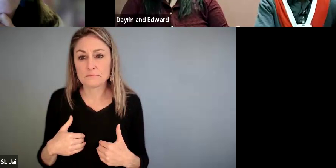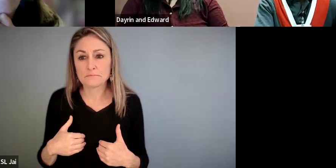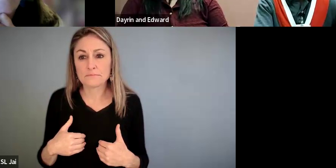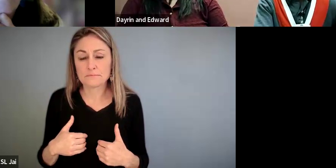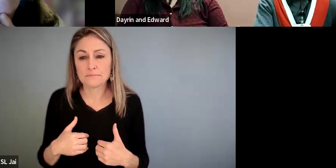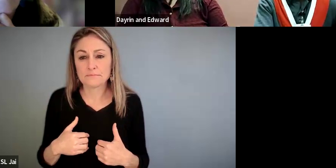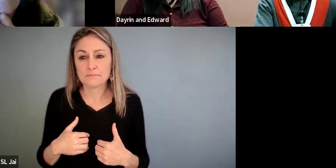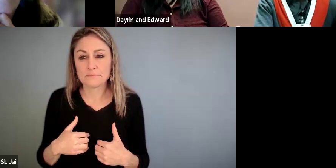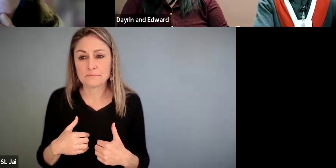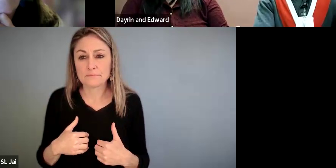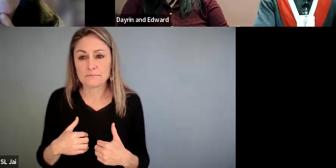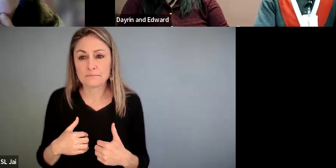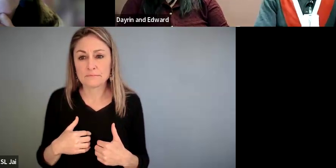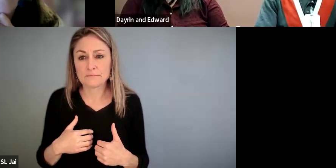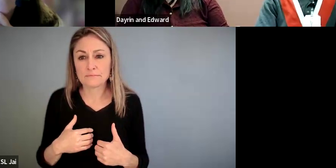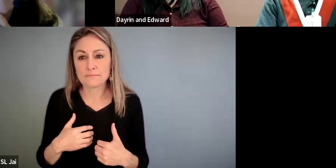Yeah.